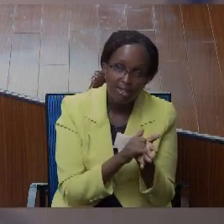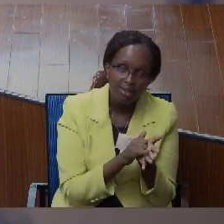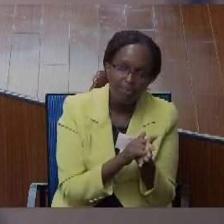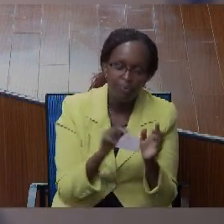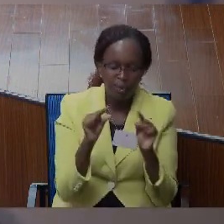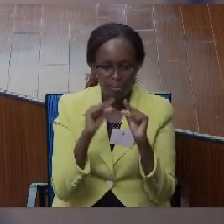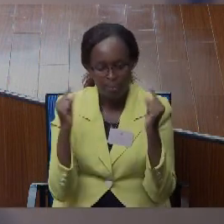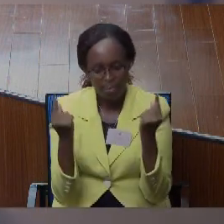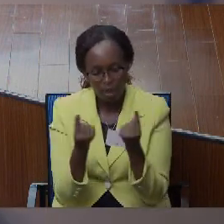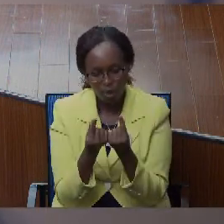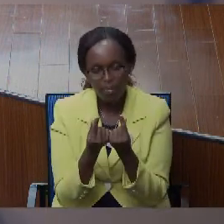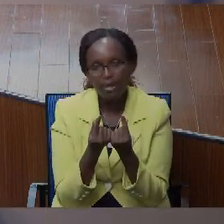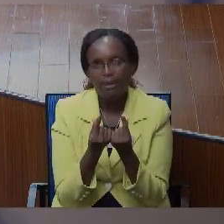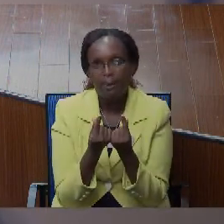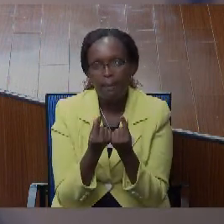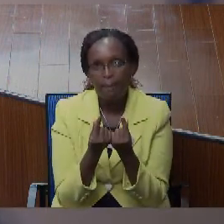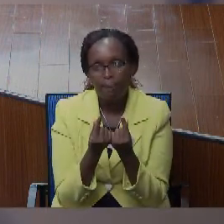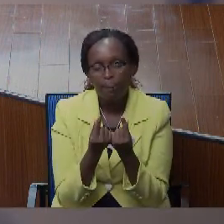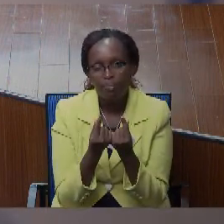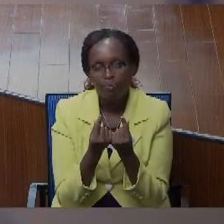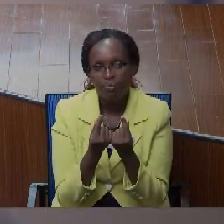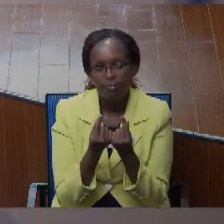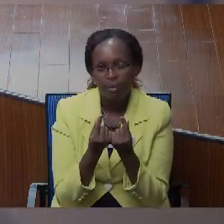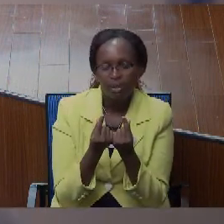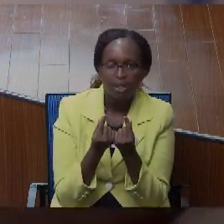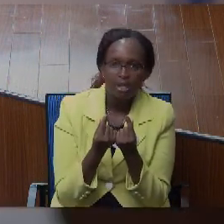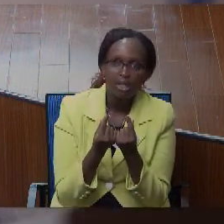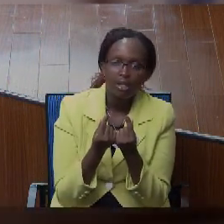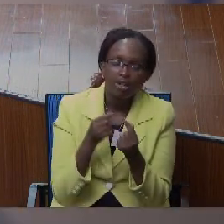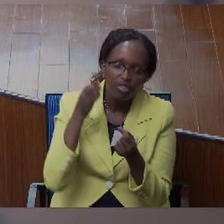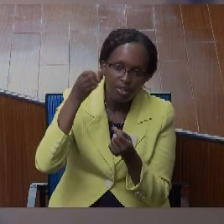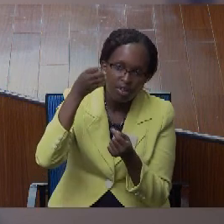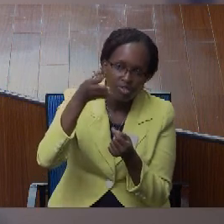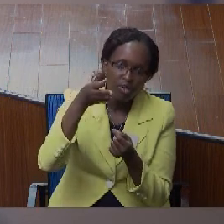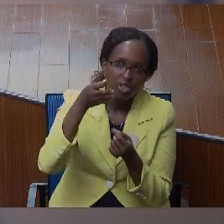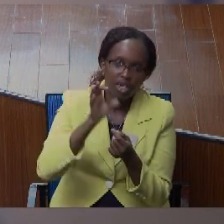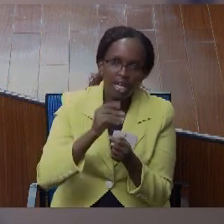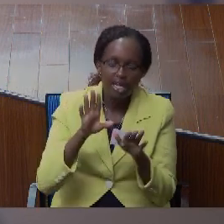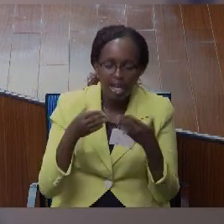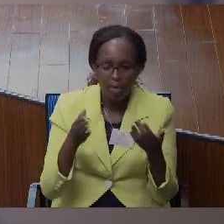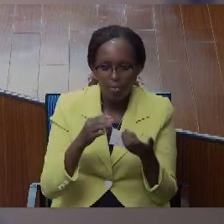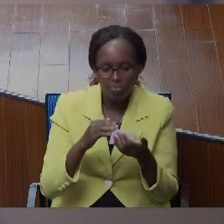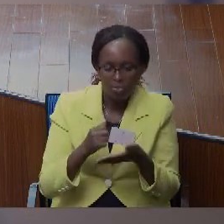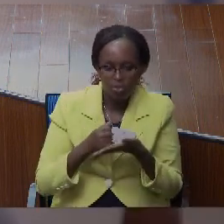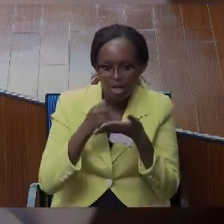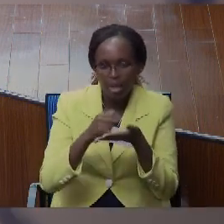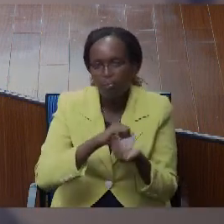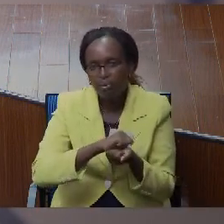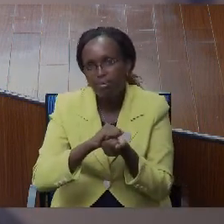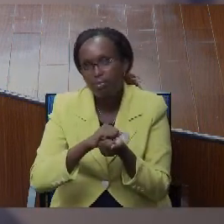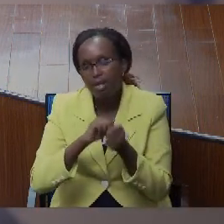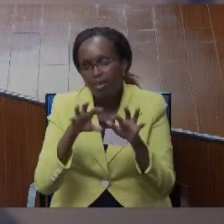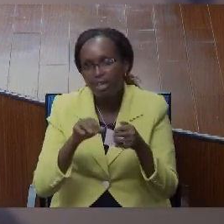Globally, projections of weather conditions and how it influences shifting in different forms of agriculture.